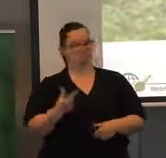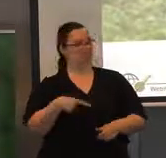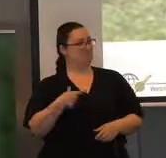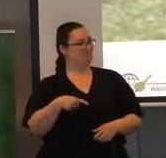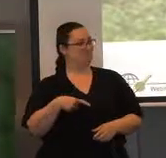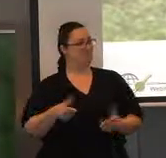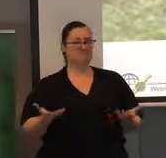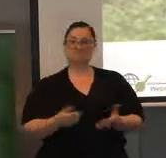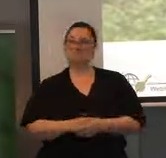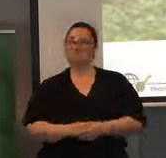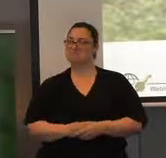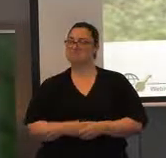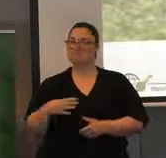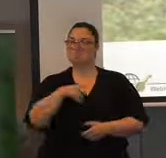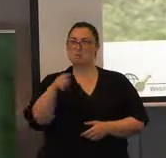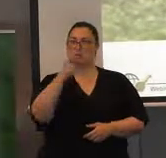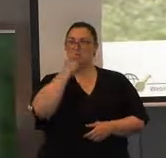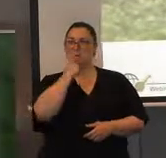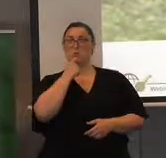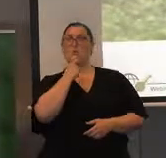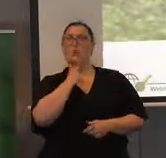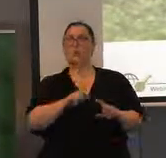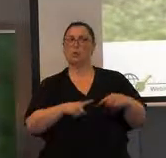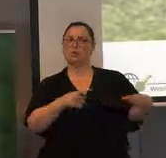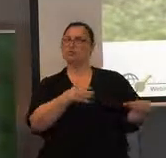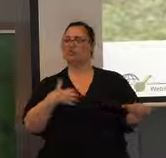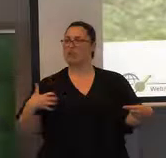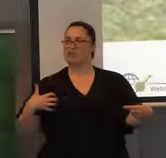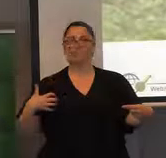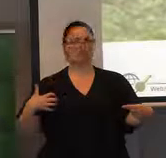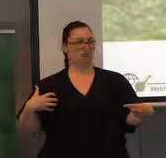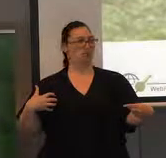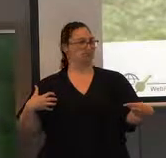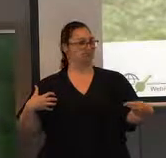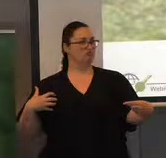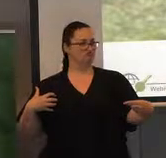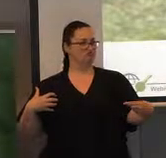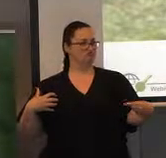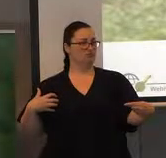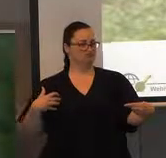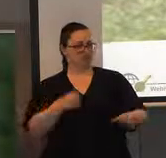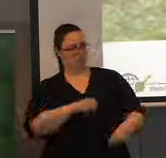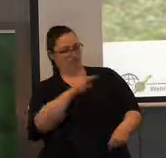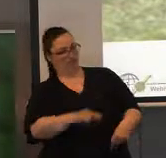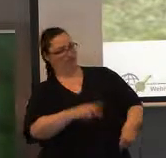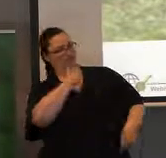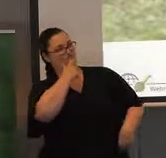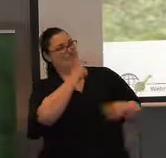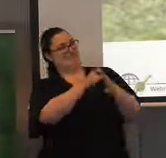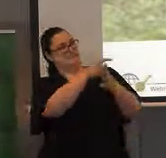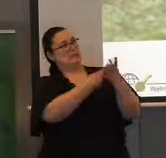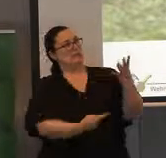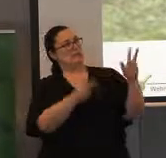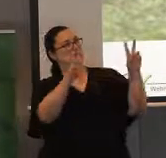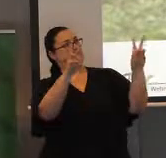people? Today I want to challenge your thinking. I want you to completely change the way you